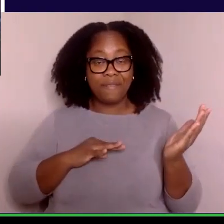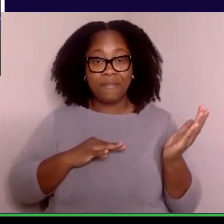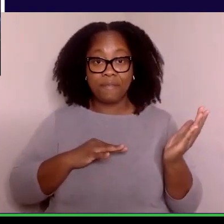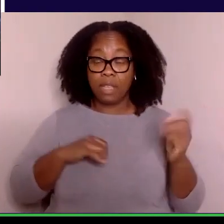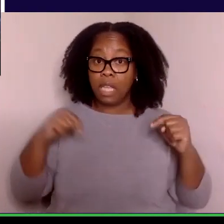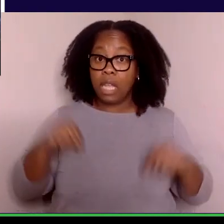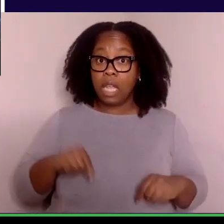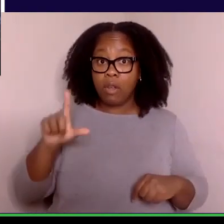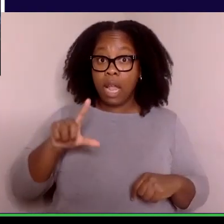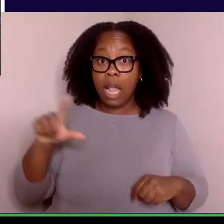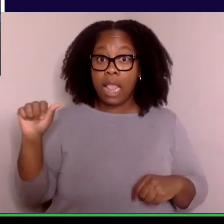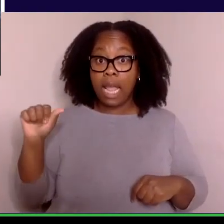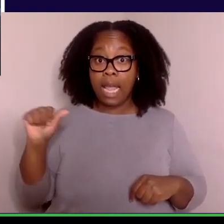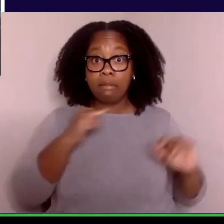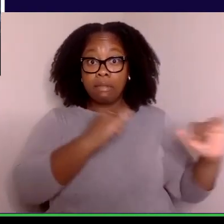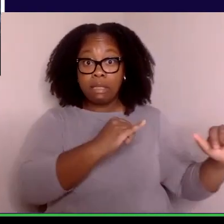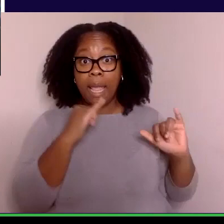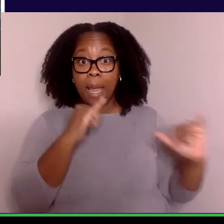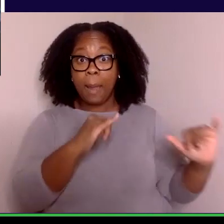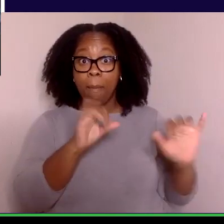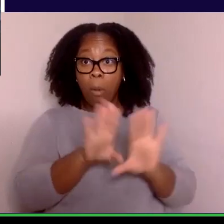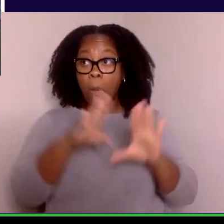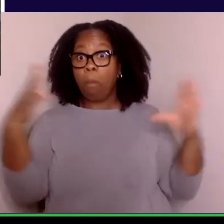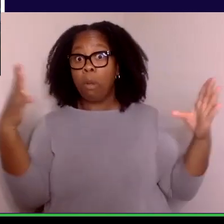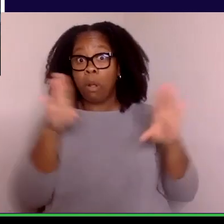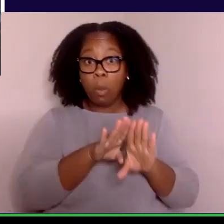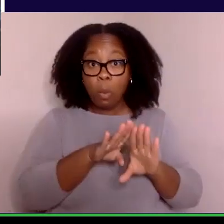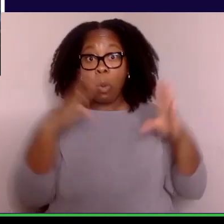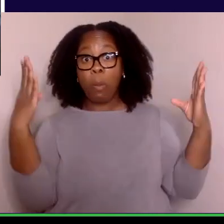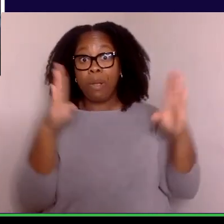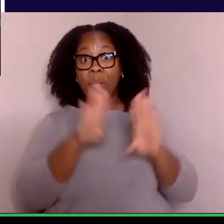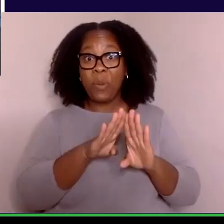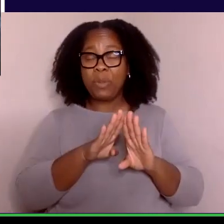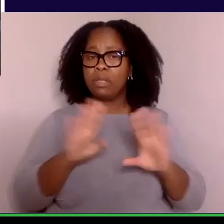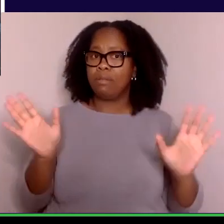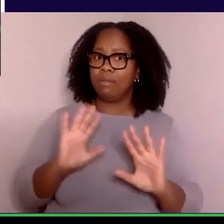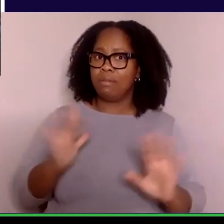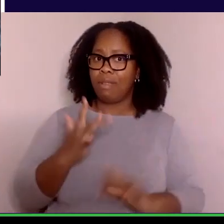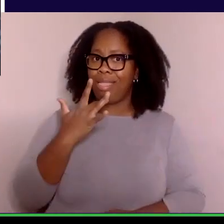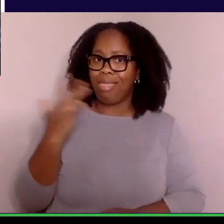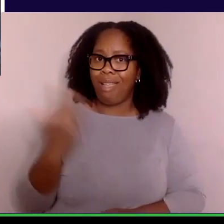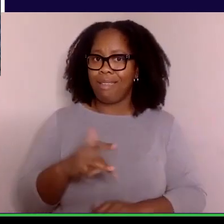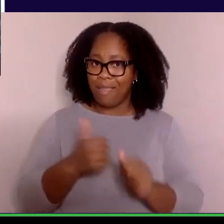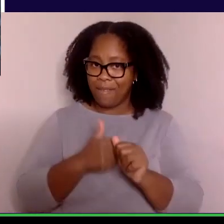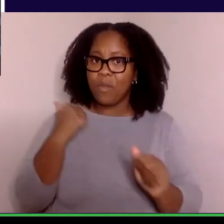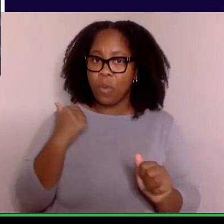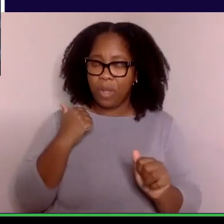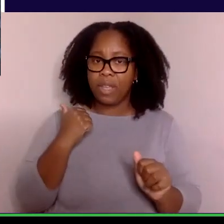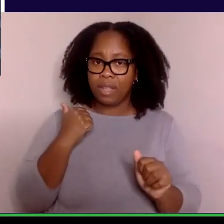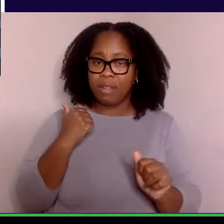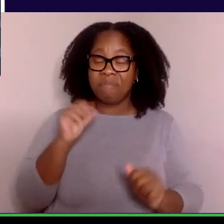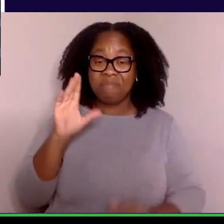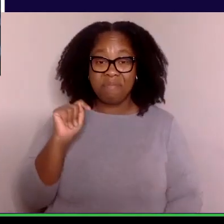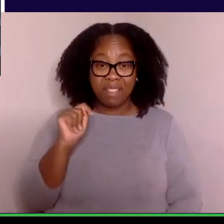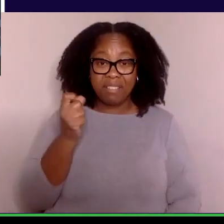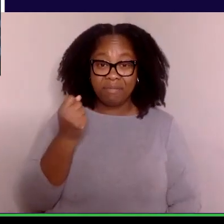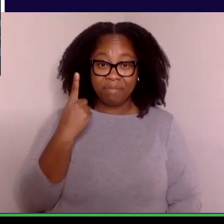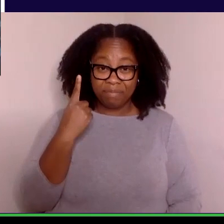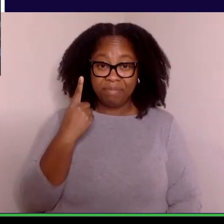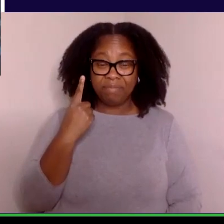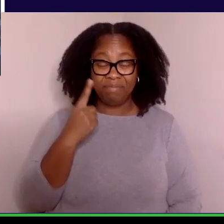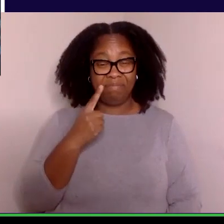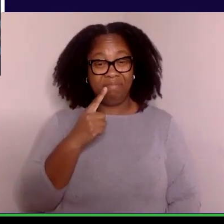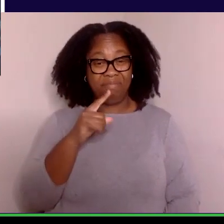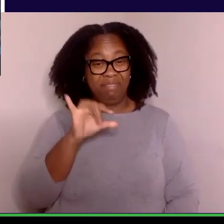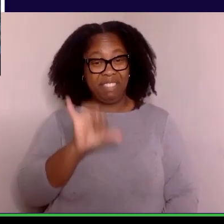terrible yo-yo effect of closing and opening and closing again. But this deadly